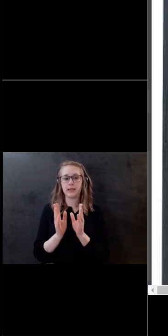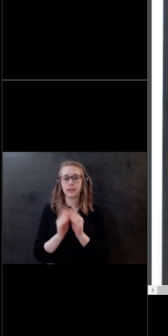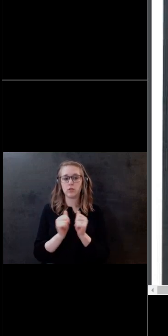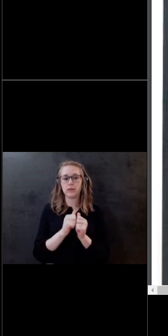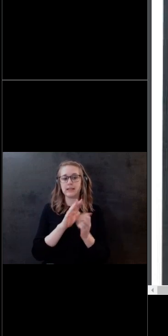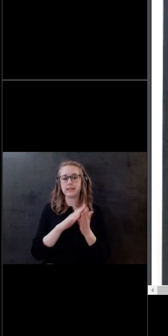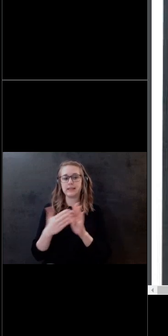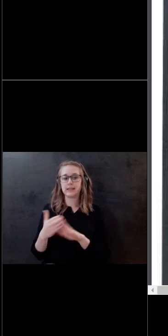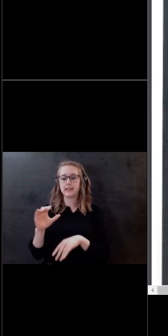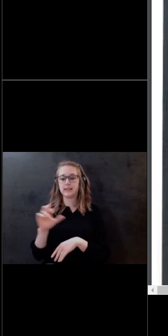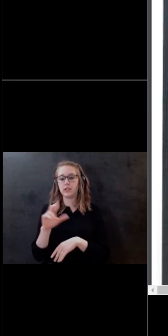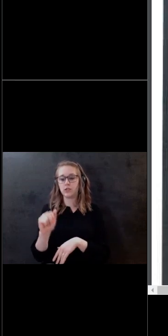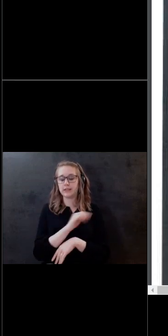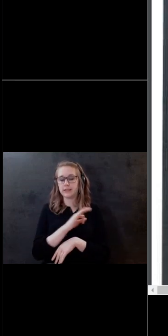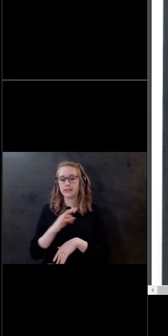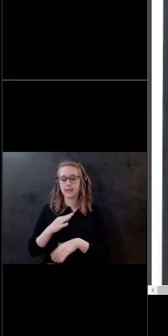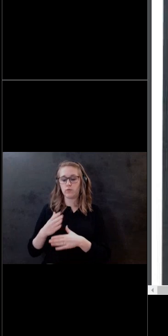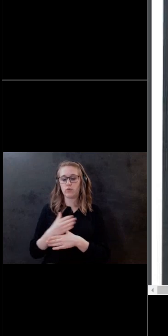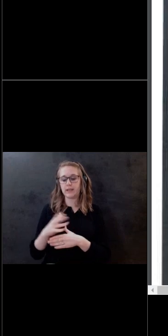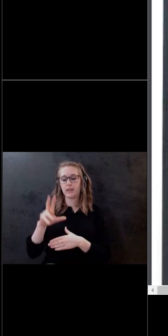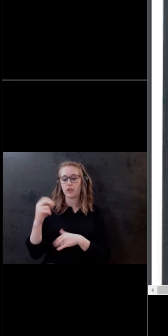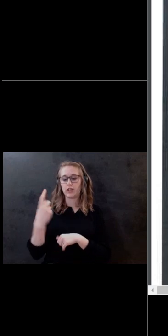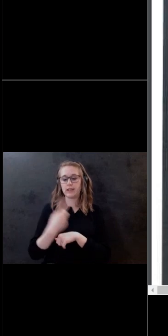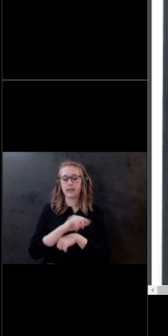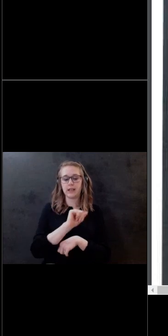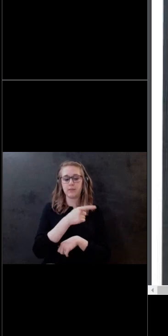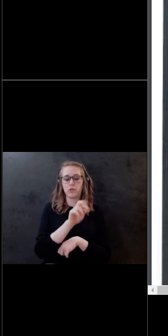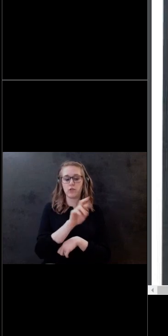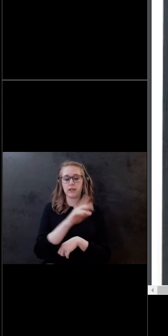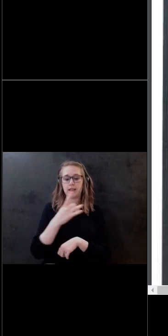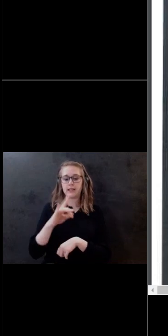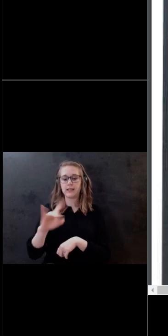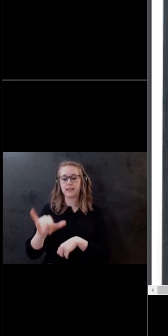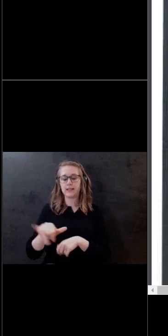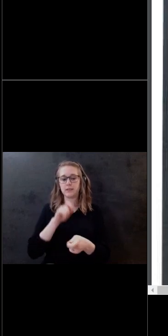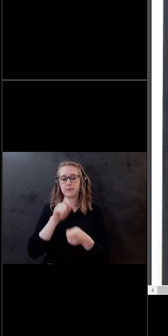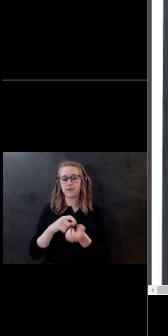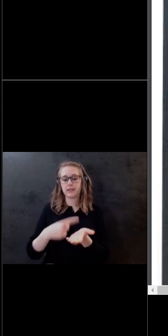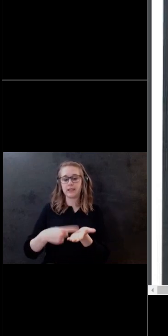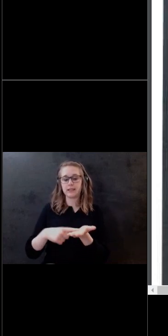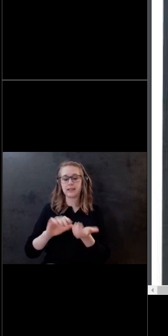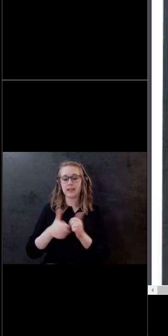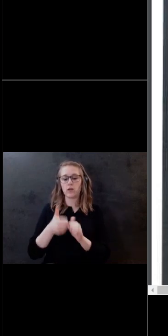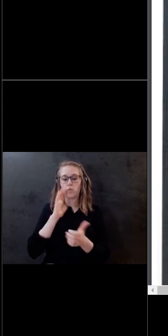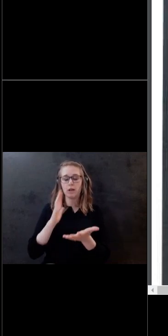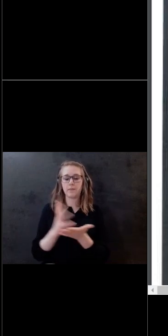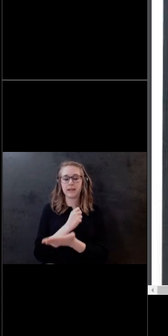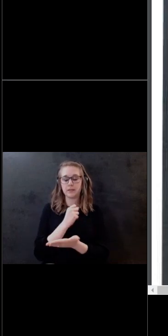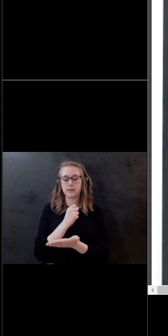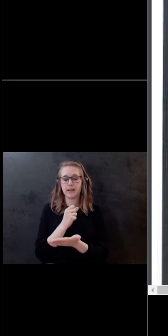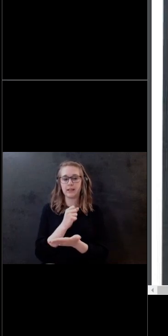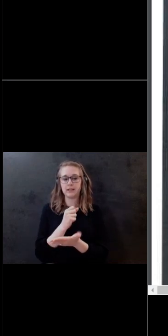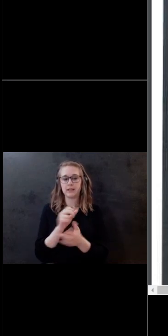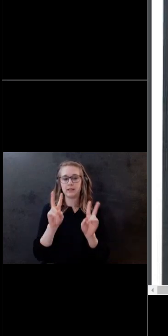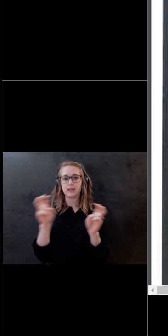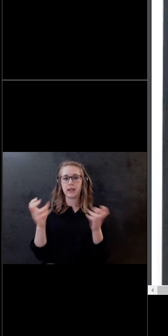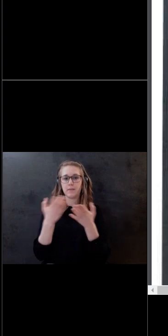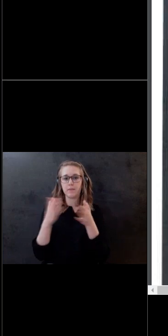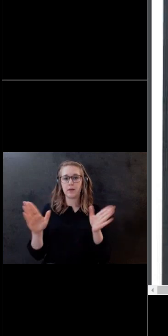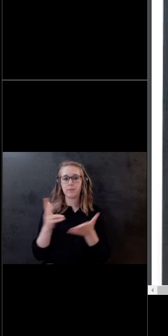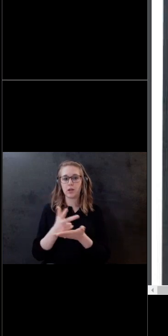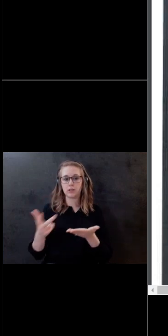and CRA staff within 30 days of April 18th to specifically discuss how to maximize, I'm going to call it public parking,